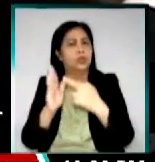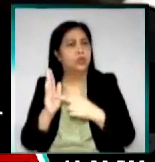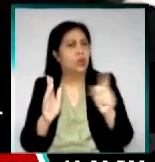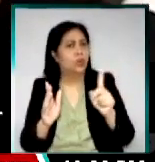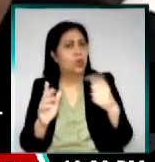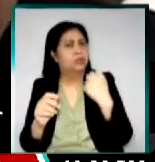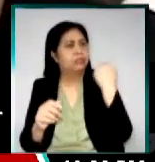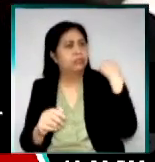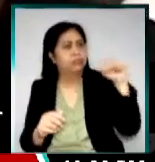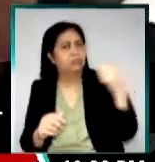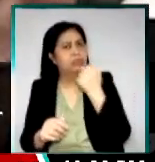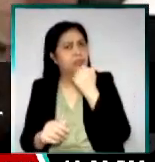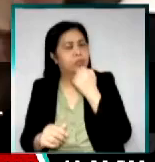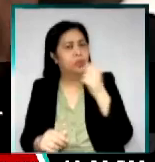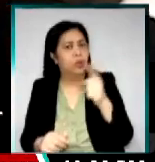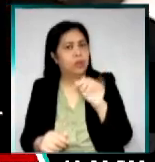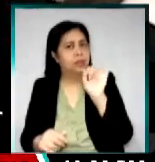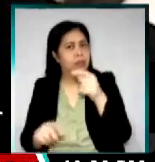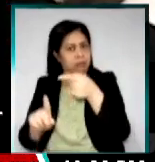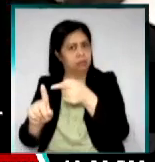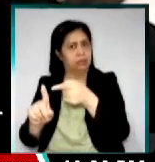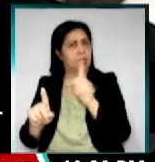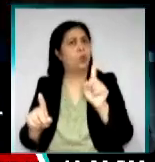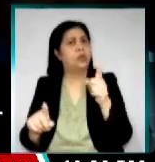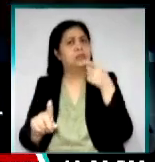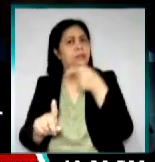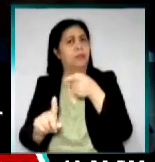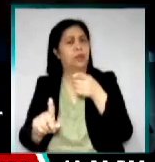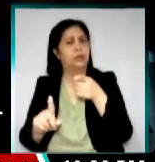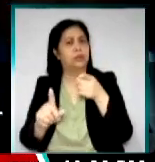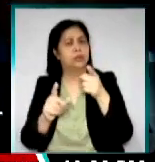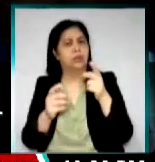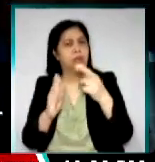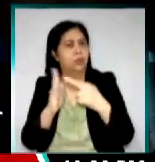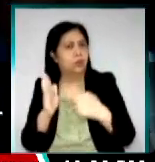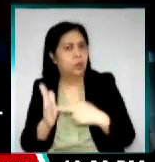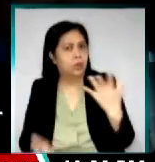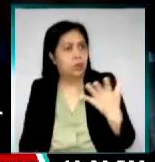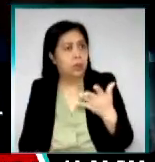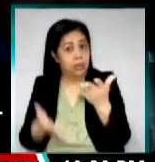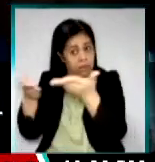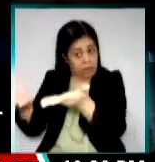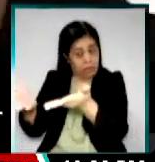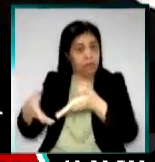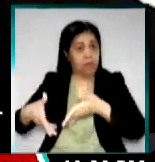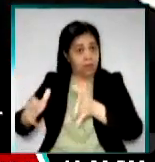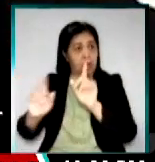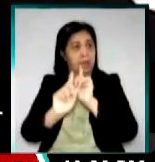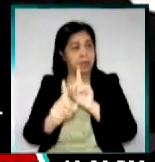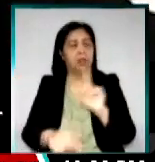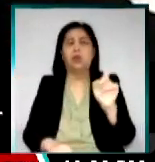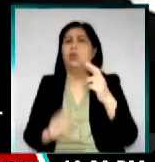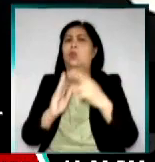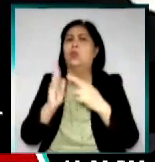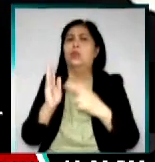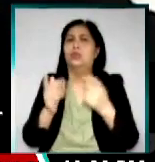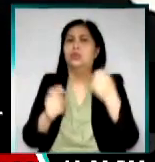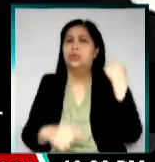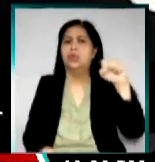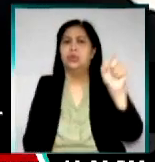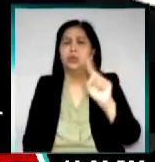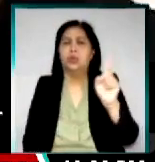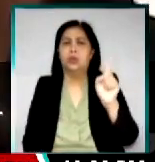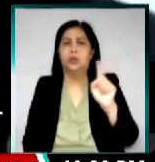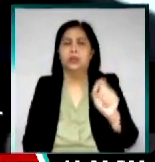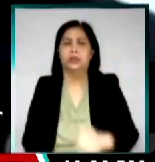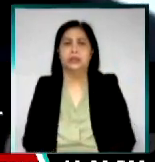violated? That is a point of order. What's the point of order? Let me answer. Yes, what's the rule being violated?